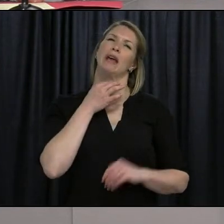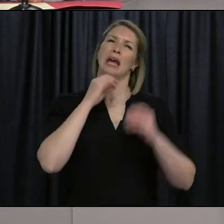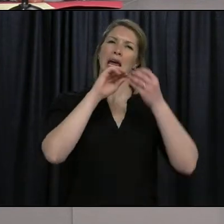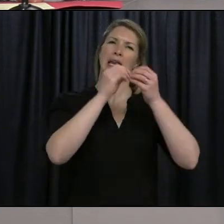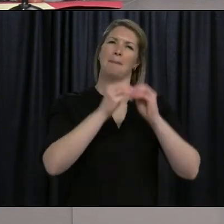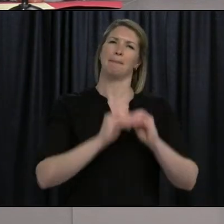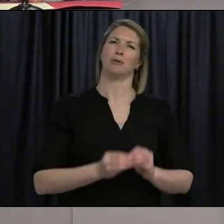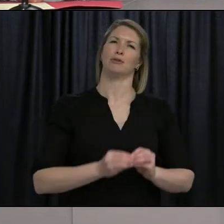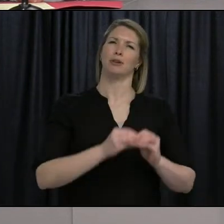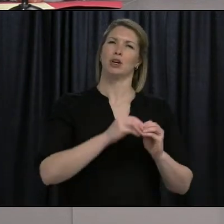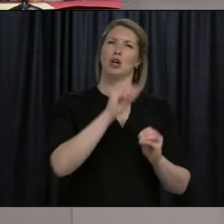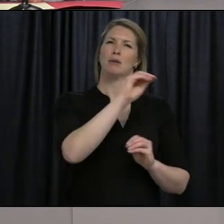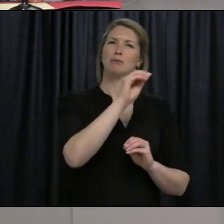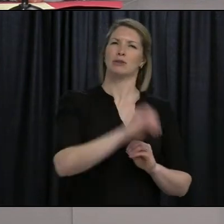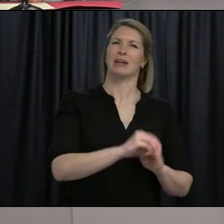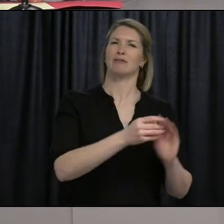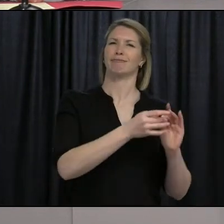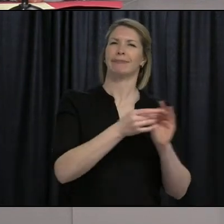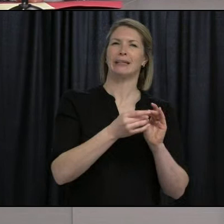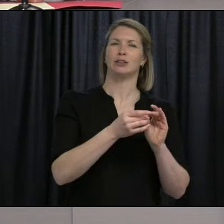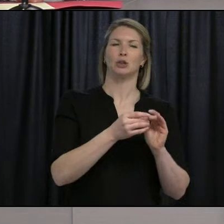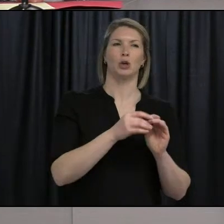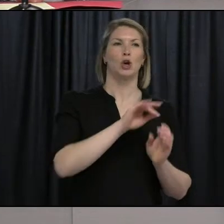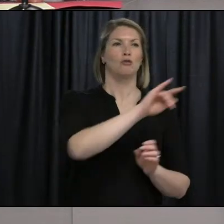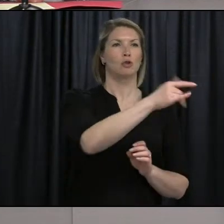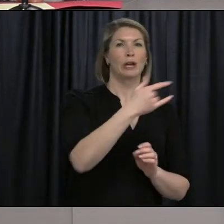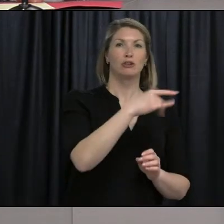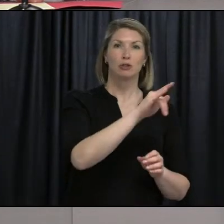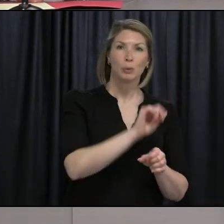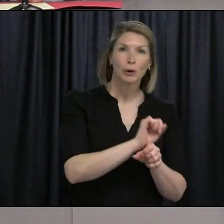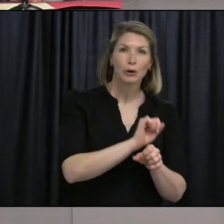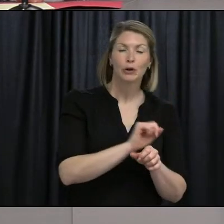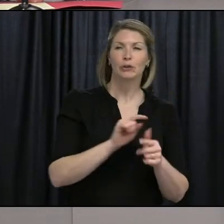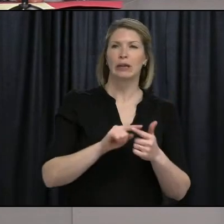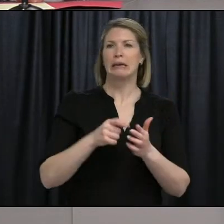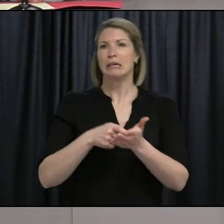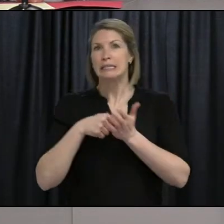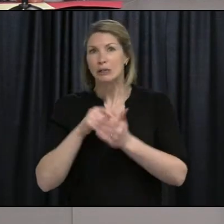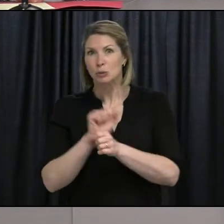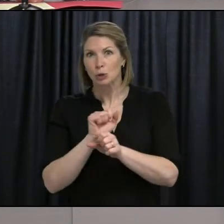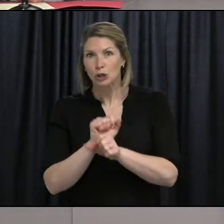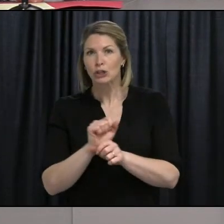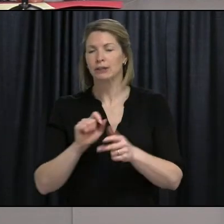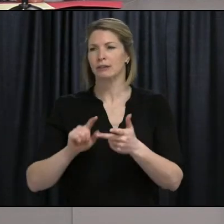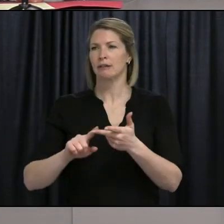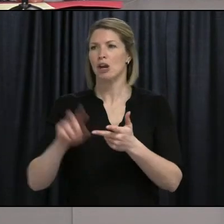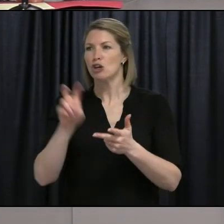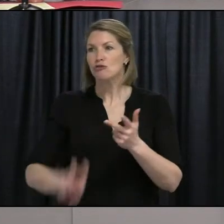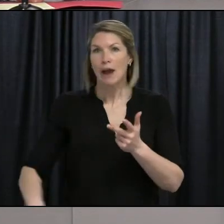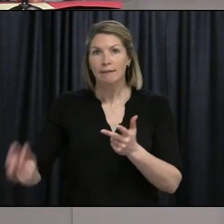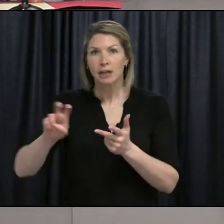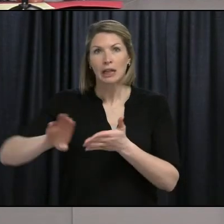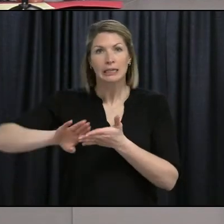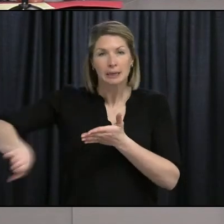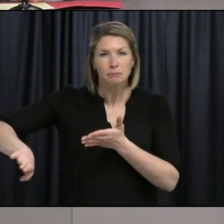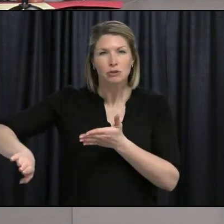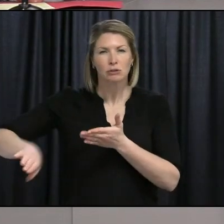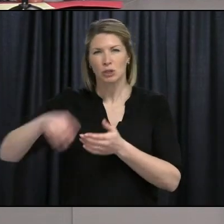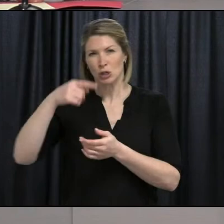what percentage of our cases are from rotational workers versus essential workers versus people with travel exemptions, that